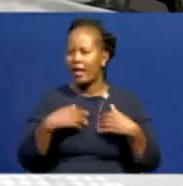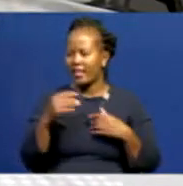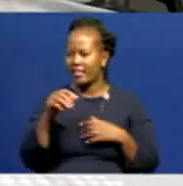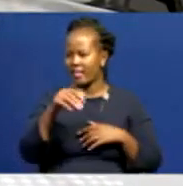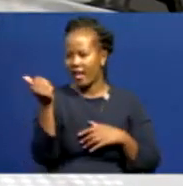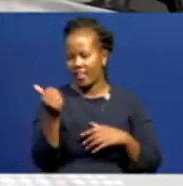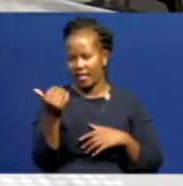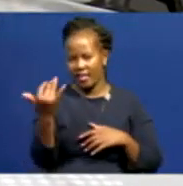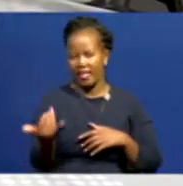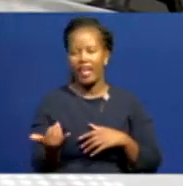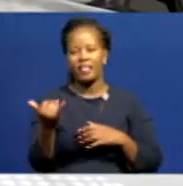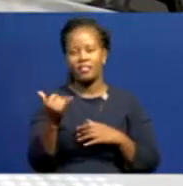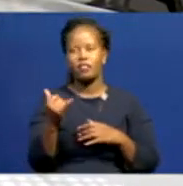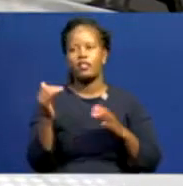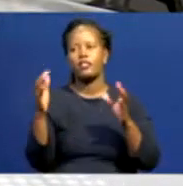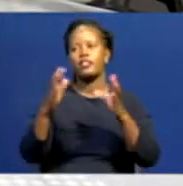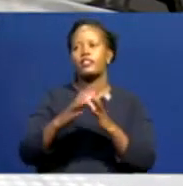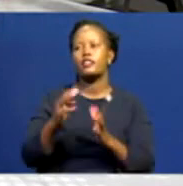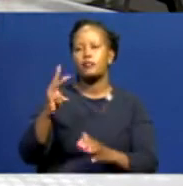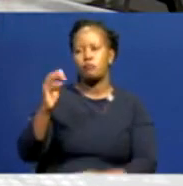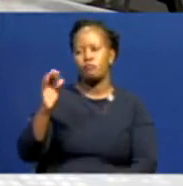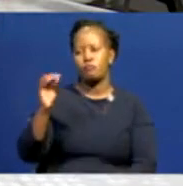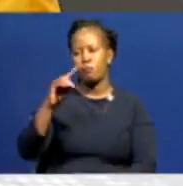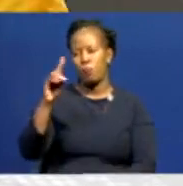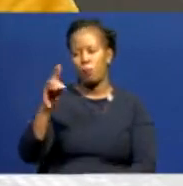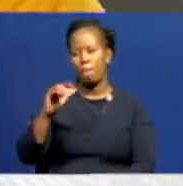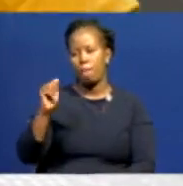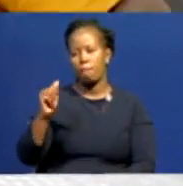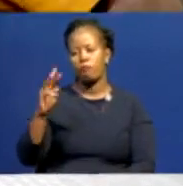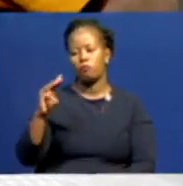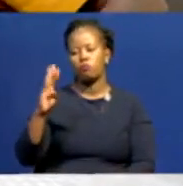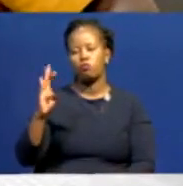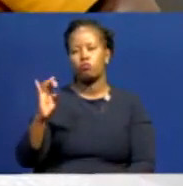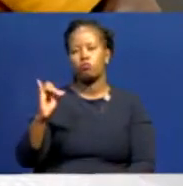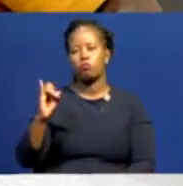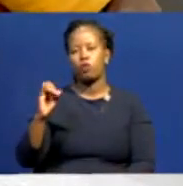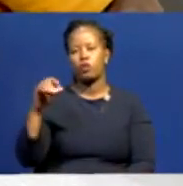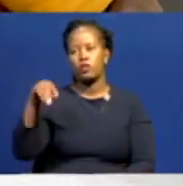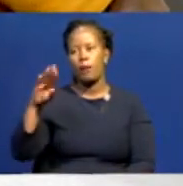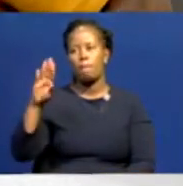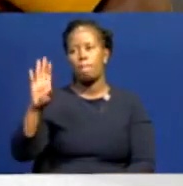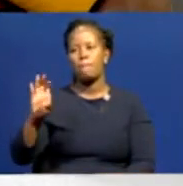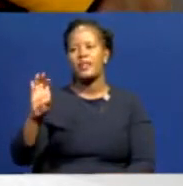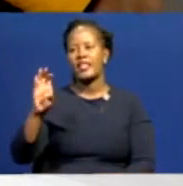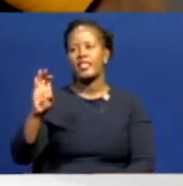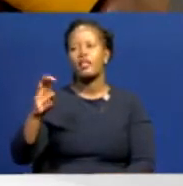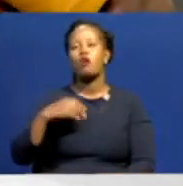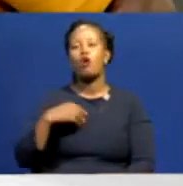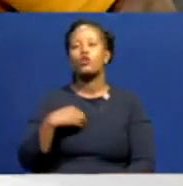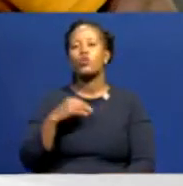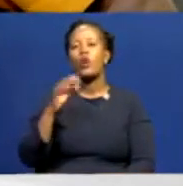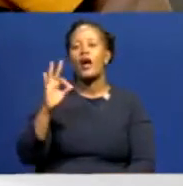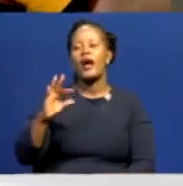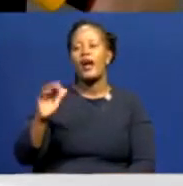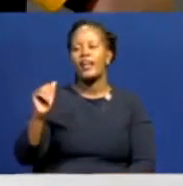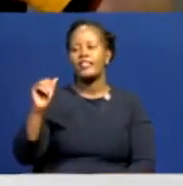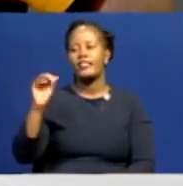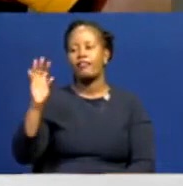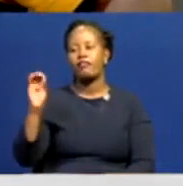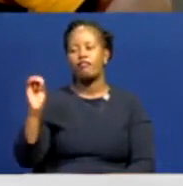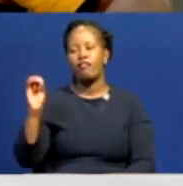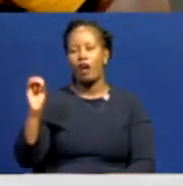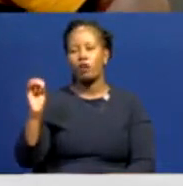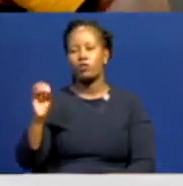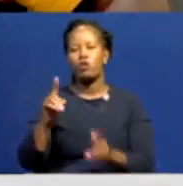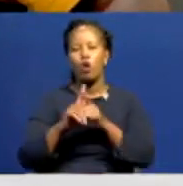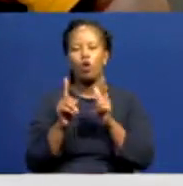in the Mozambique team. The boy really played well, though he conceded a late foul. Inside the